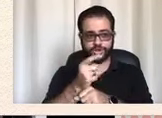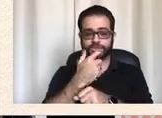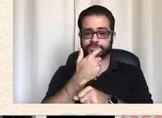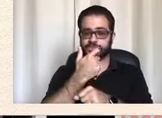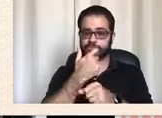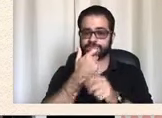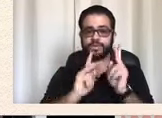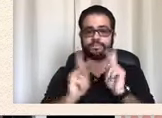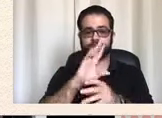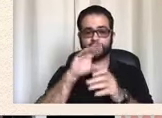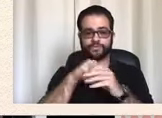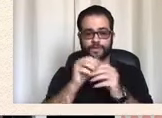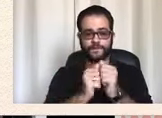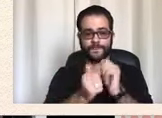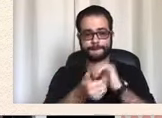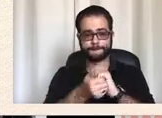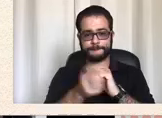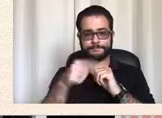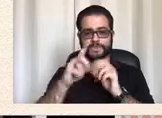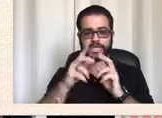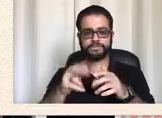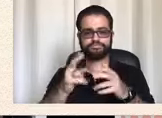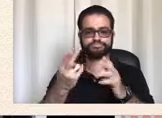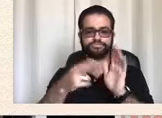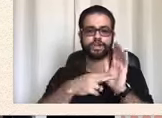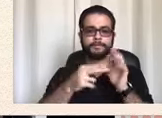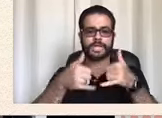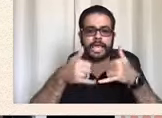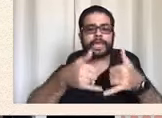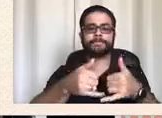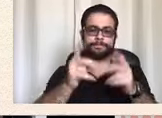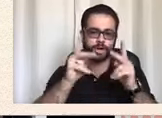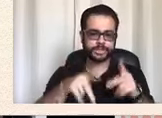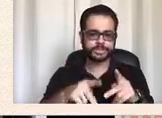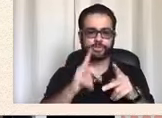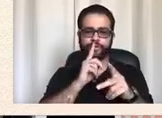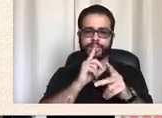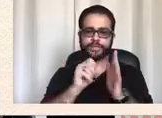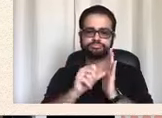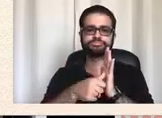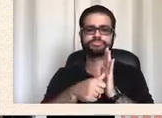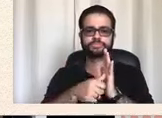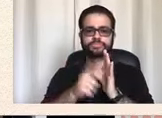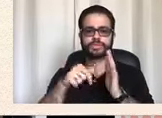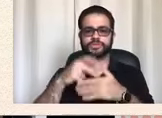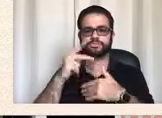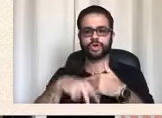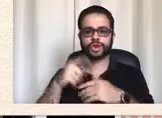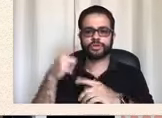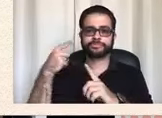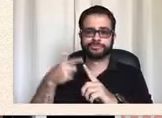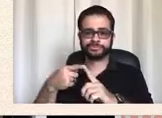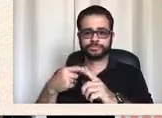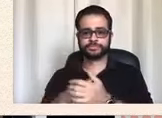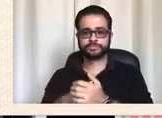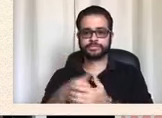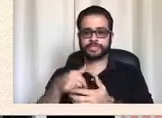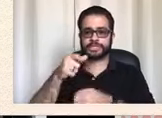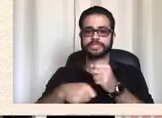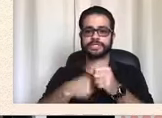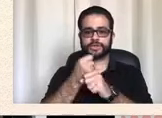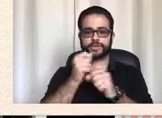program nominate a fellow partner who really exemplifies what the program is all about. And this year they identified